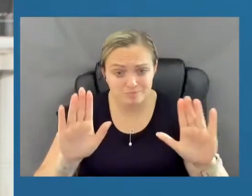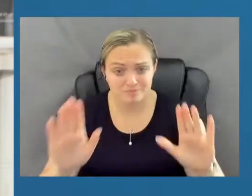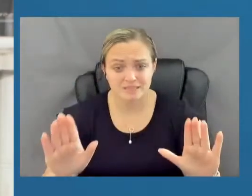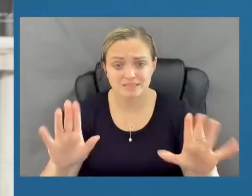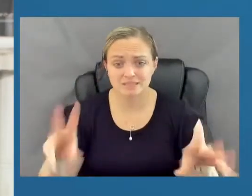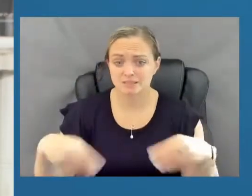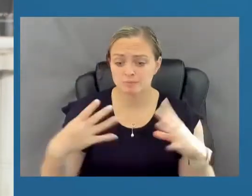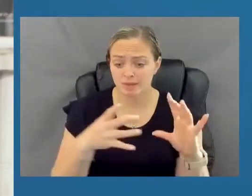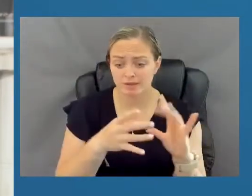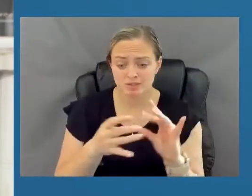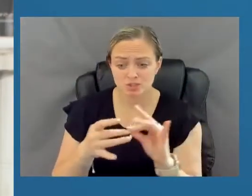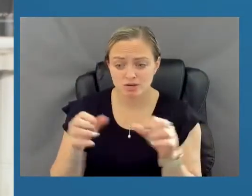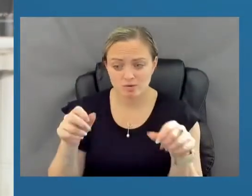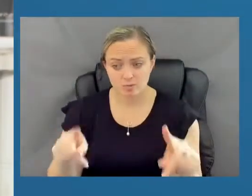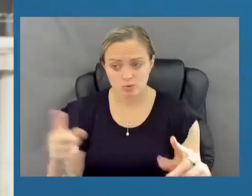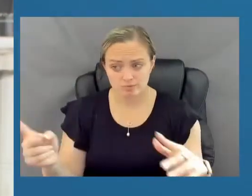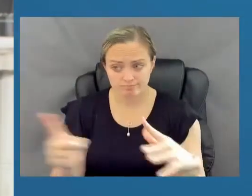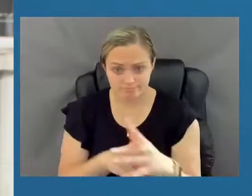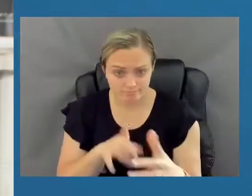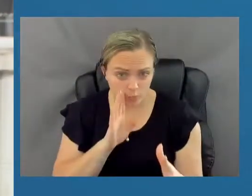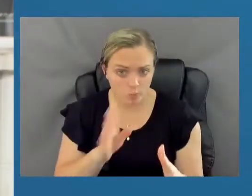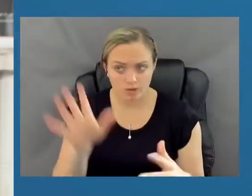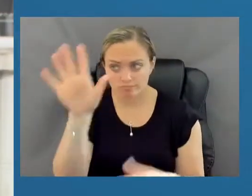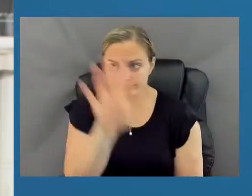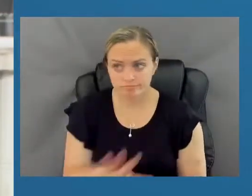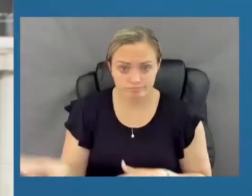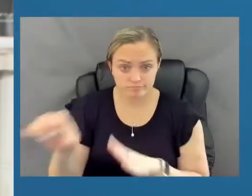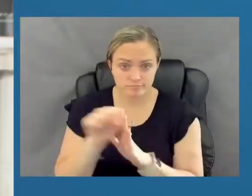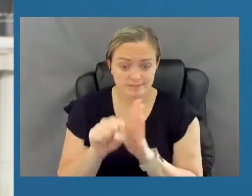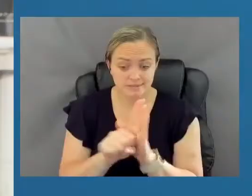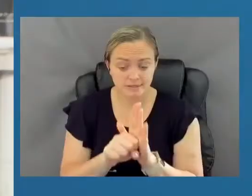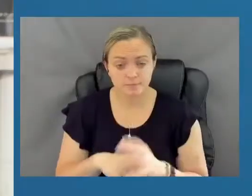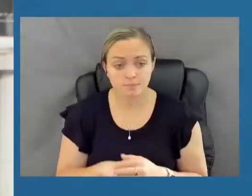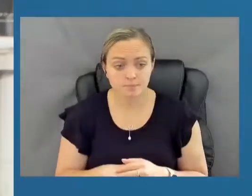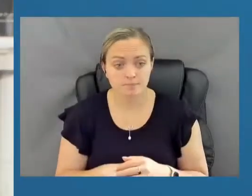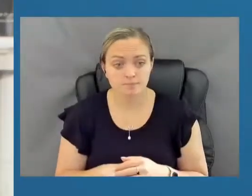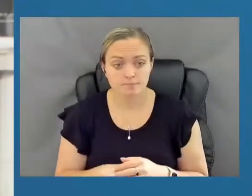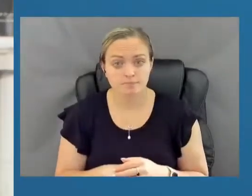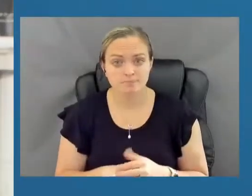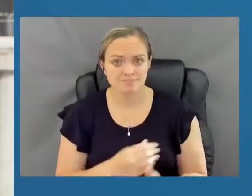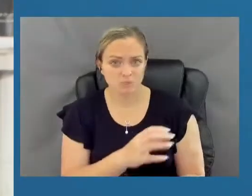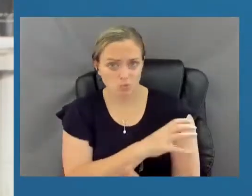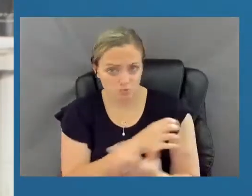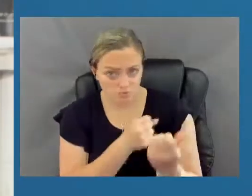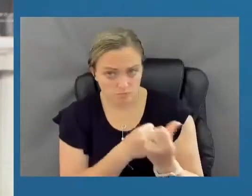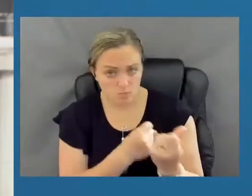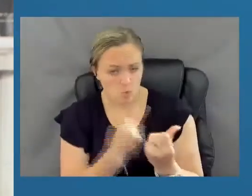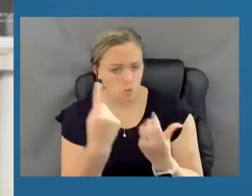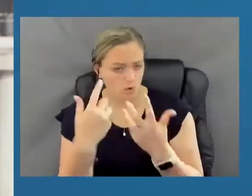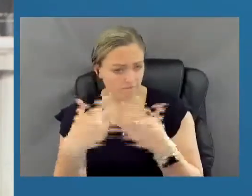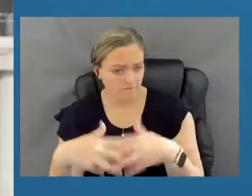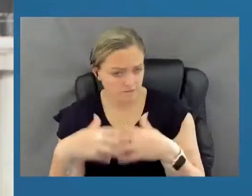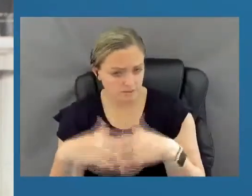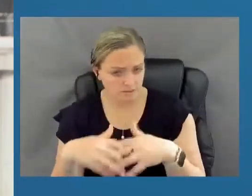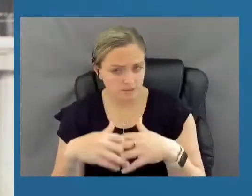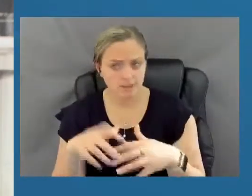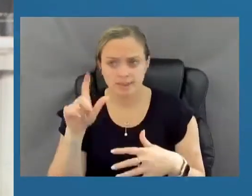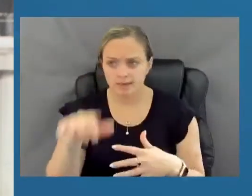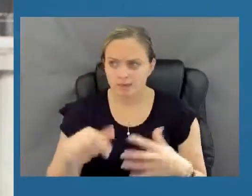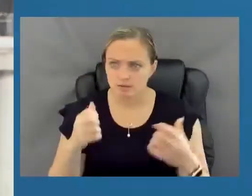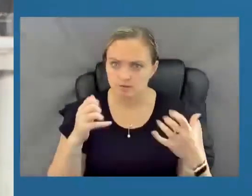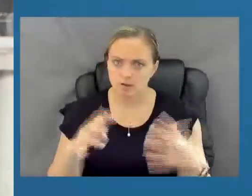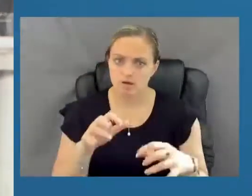chain opportunities that are going to come here all over the state. But to power this one facility, Micron is going to need so much